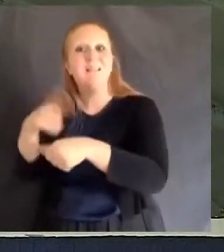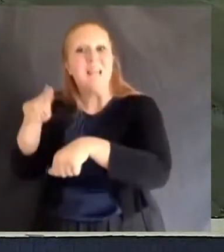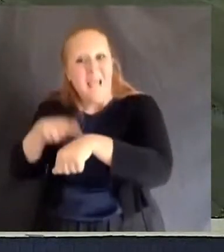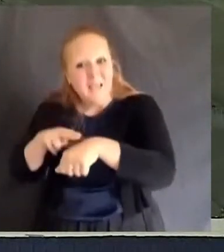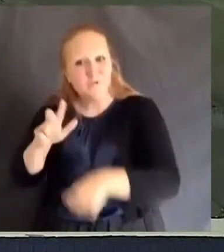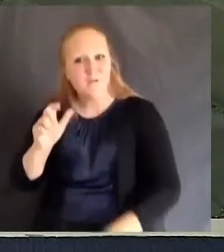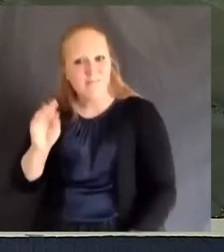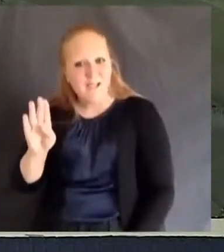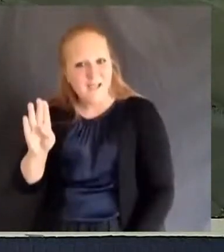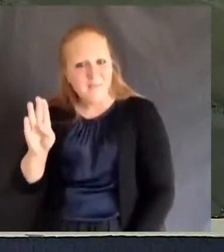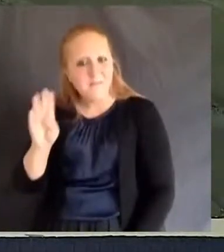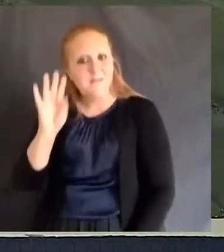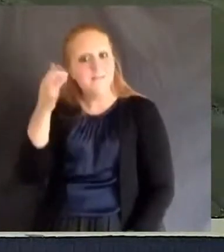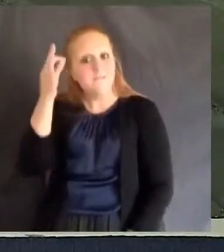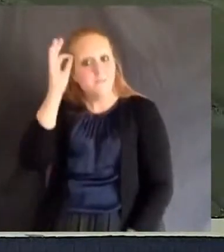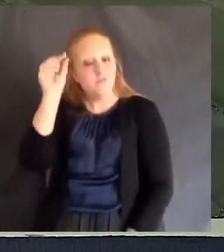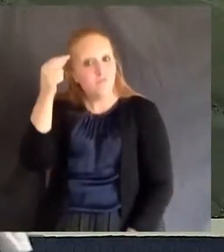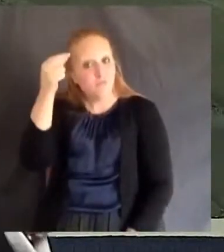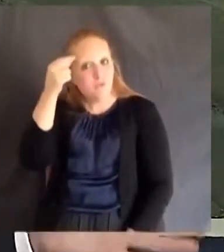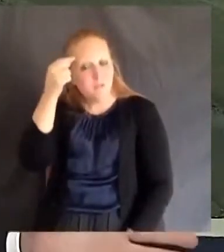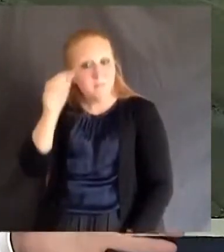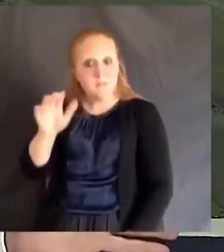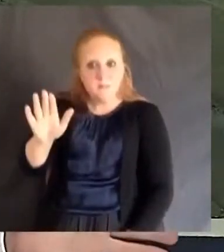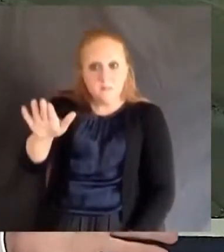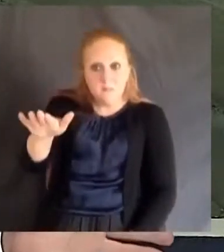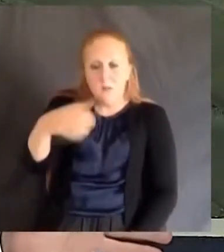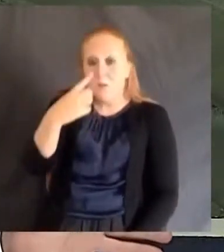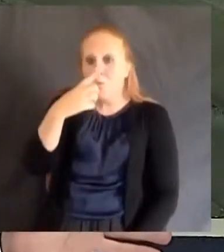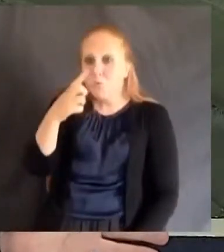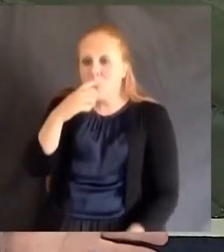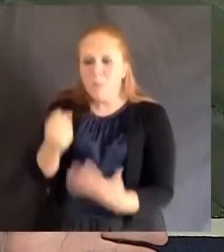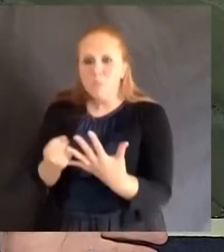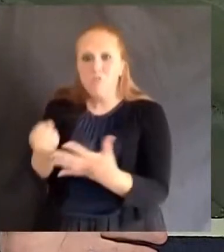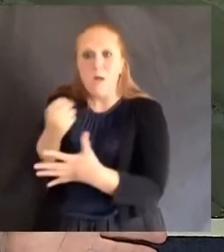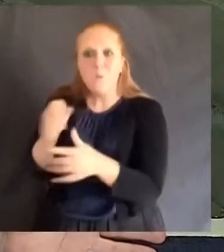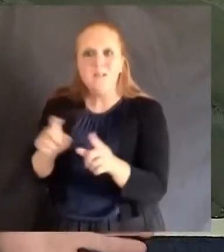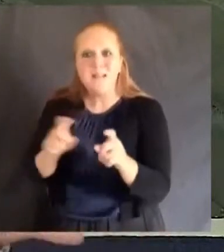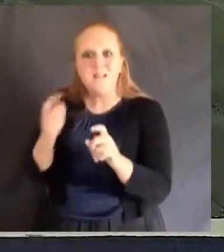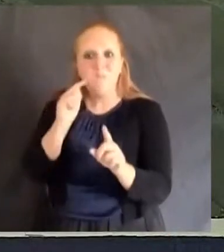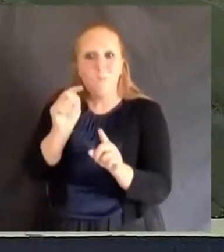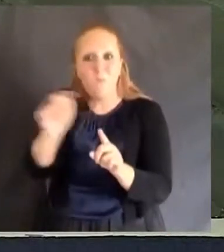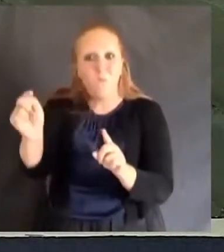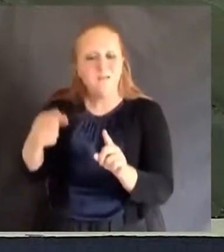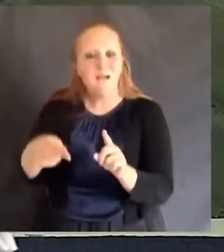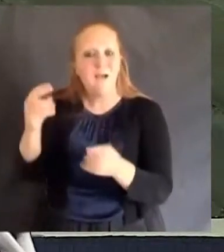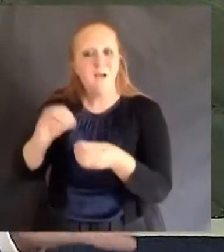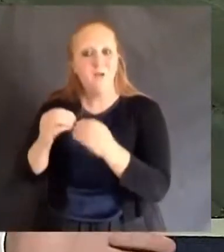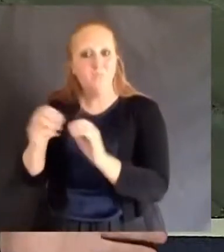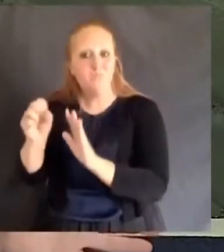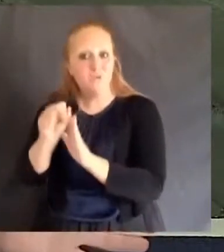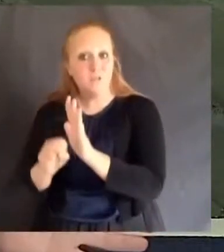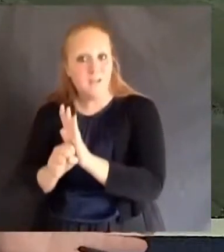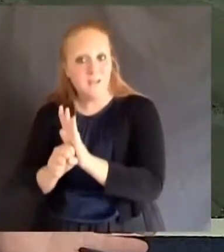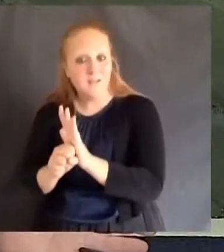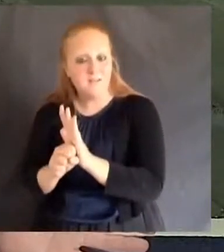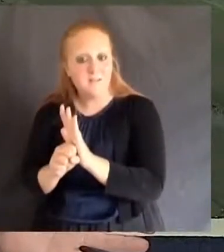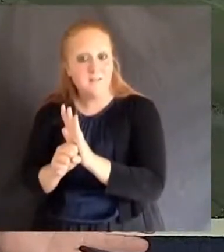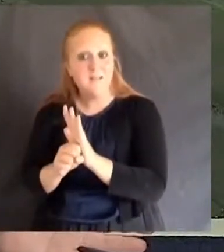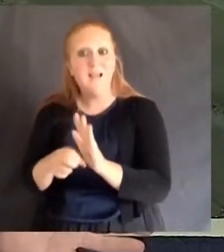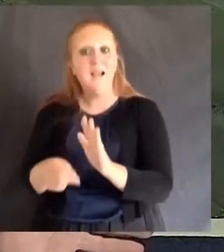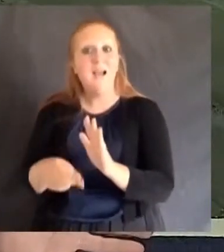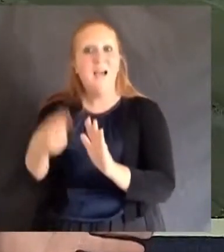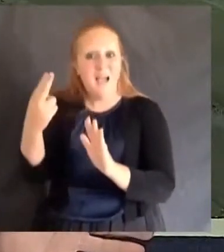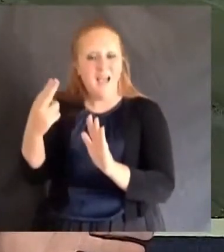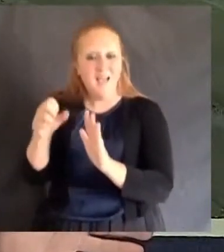is asking the national laboratories to prioritize testing in those states. Those national laboratories are now